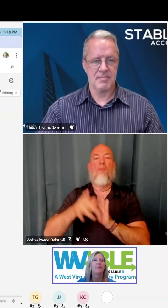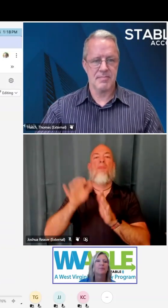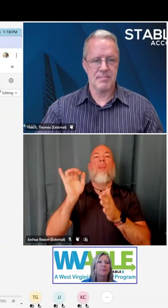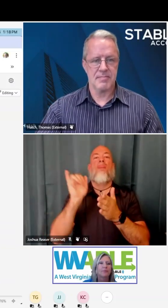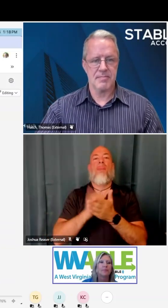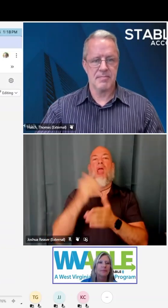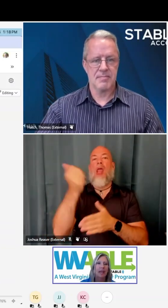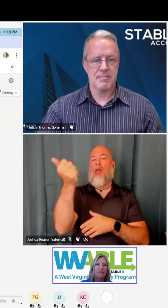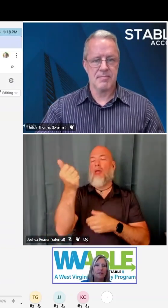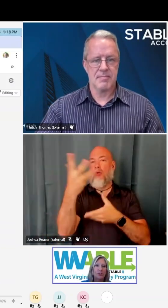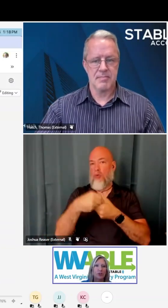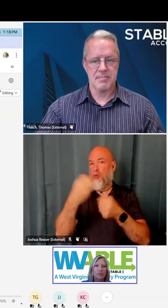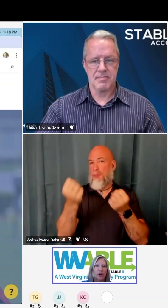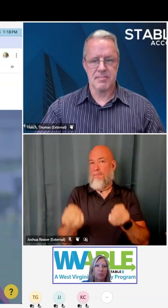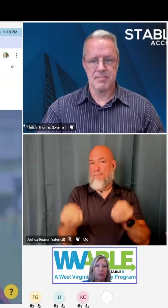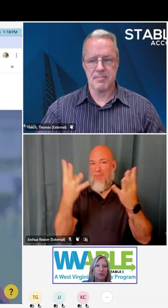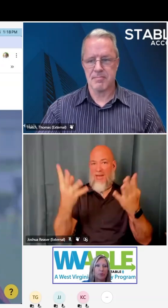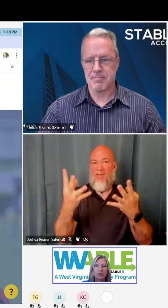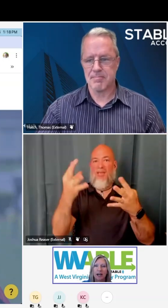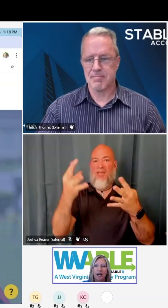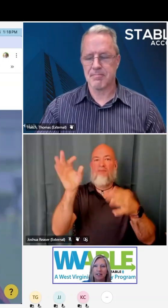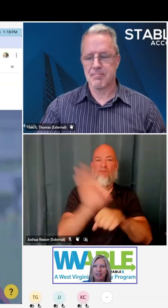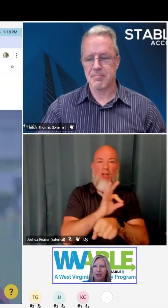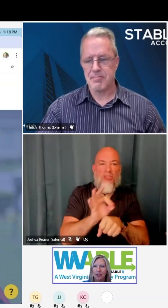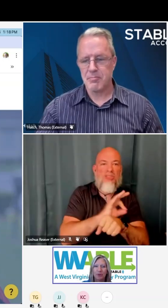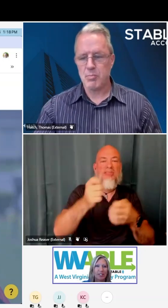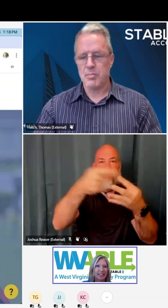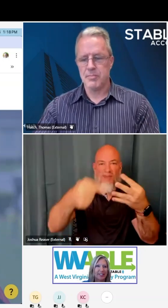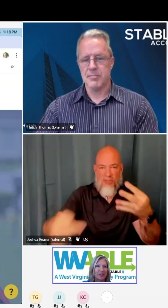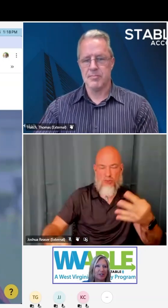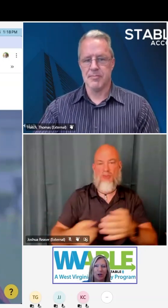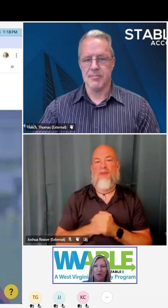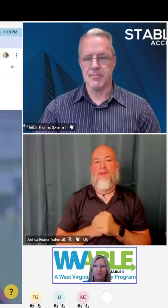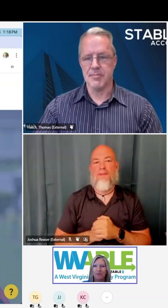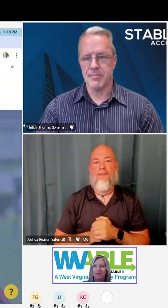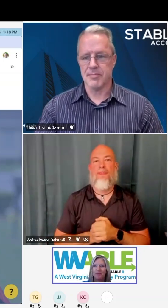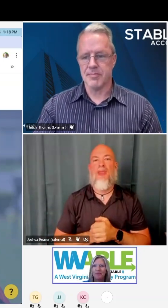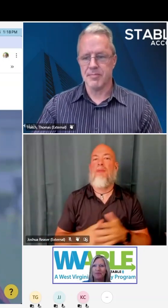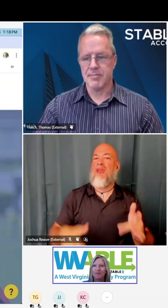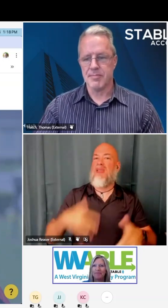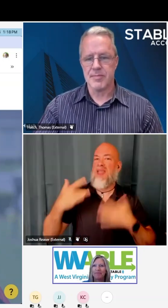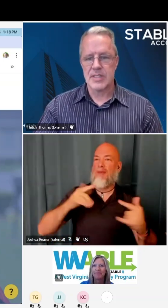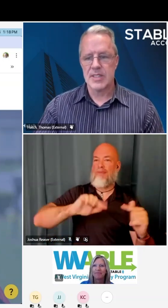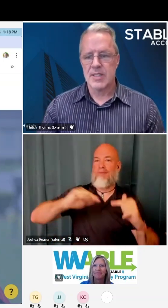functions and features. So super excited to turn this over to you, Tom.